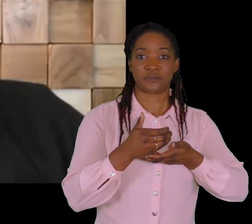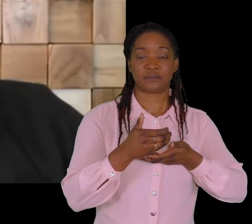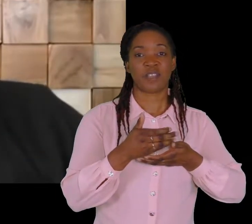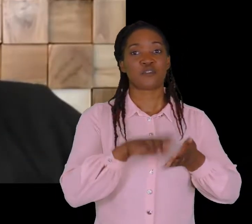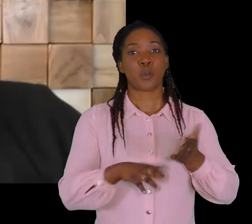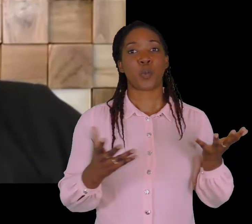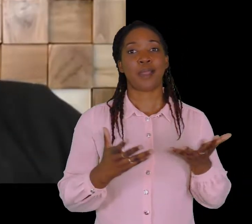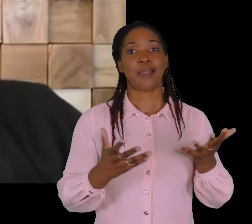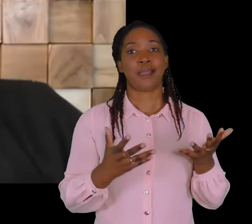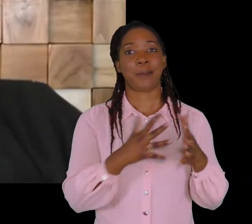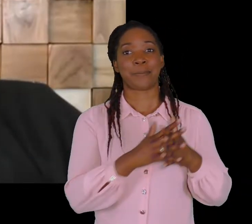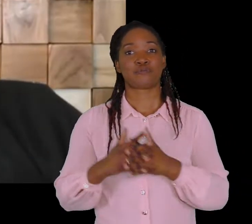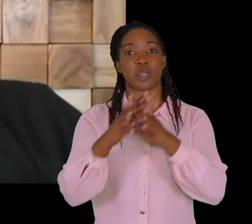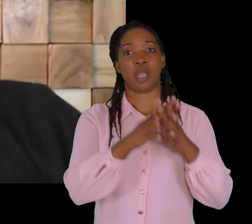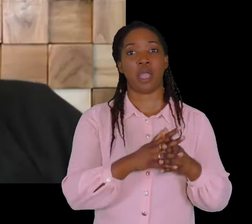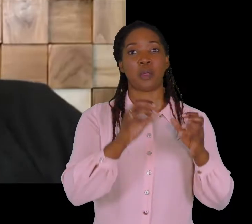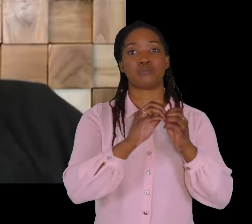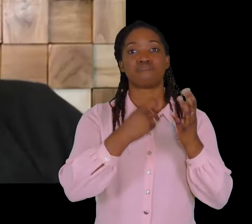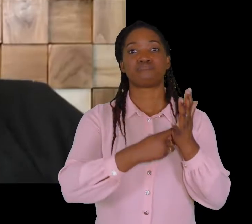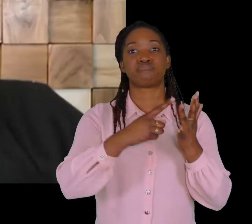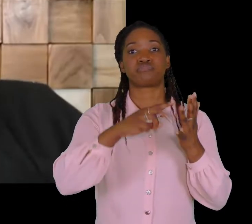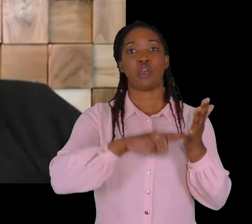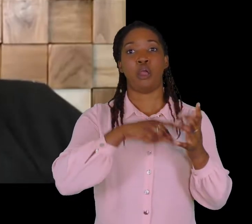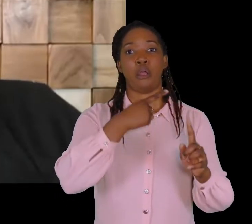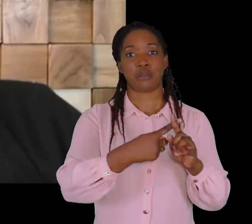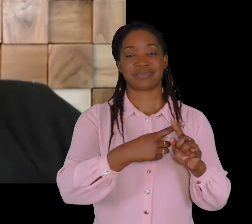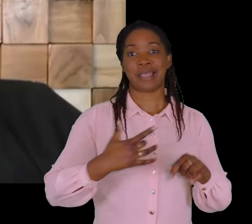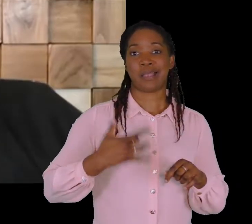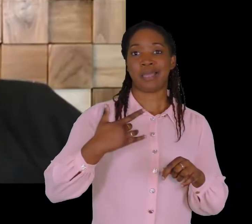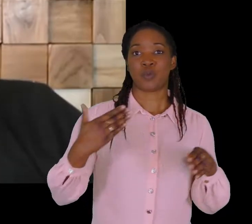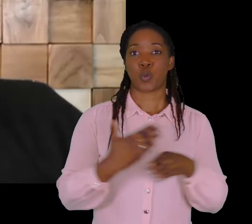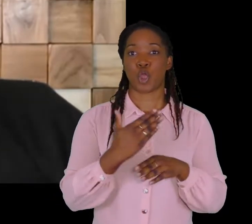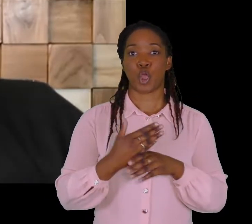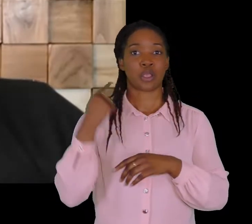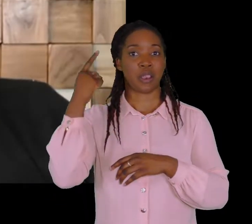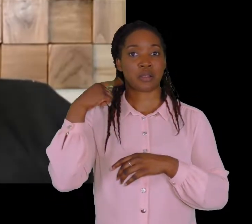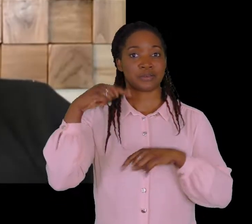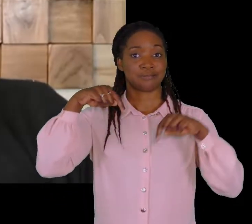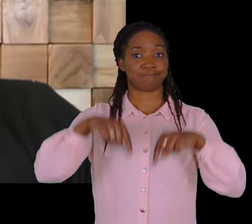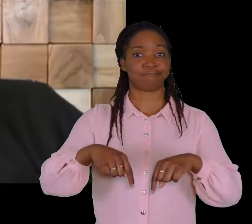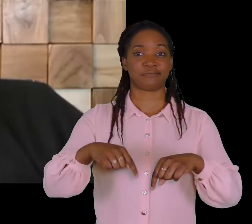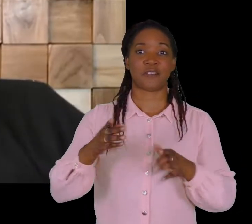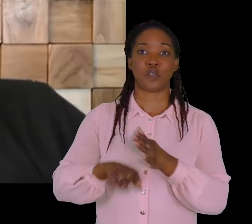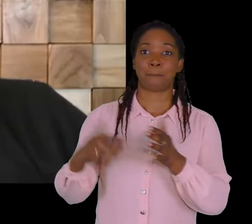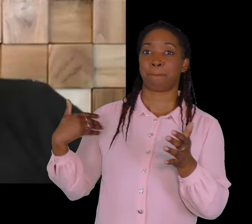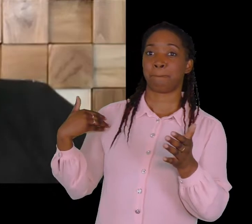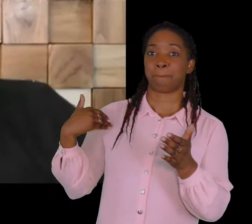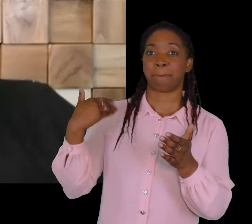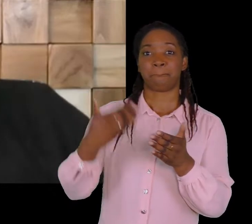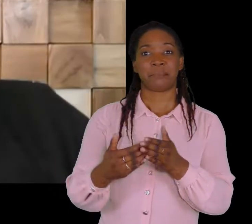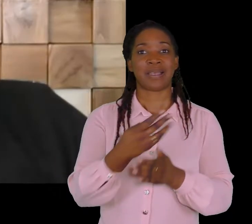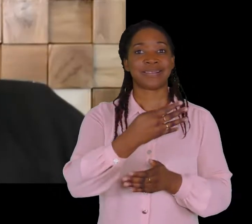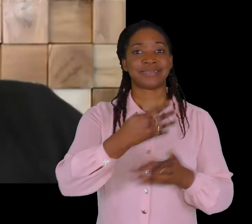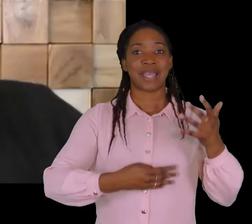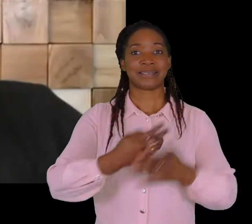among many other things, from the Bronx, who has lived and worked in London since 1980. Rita's